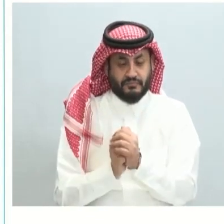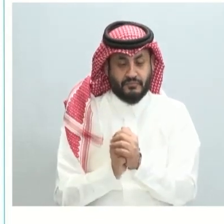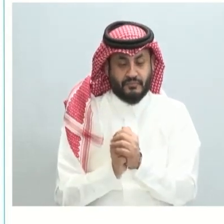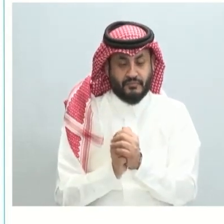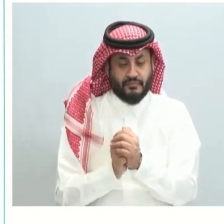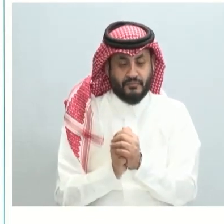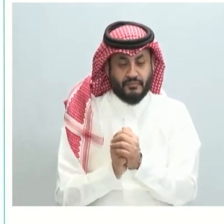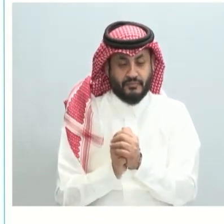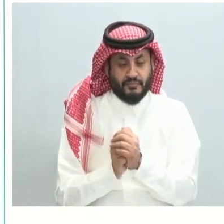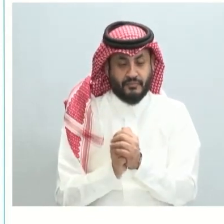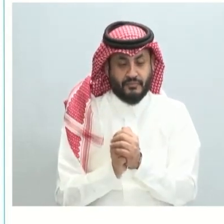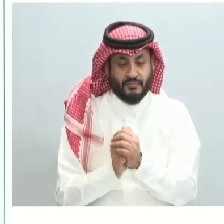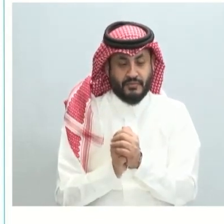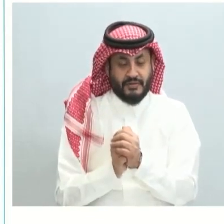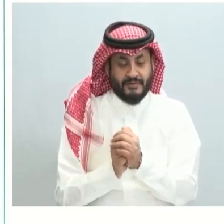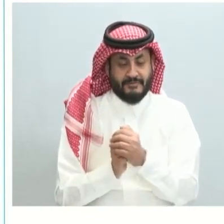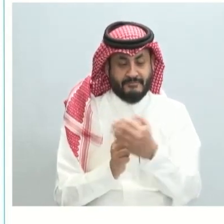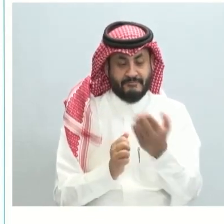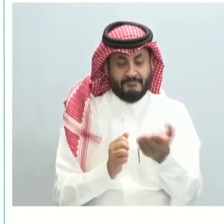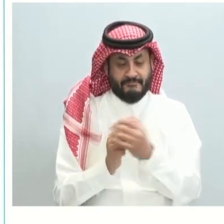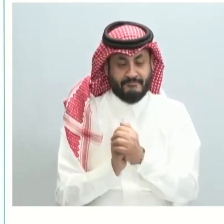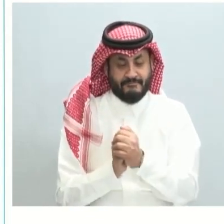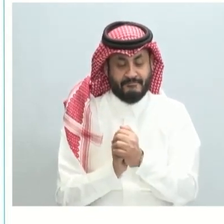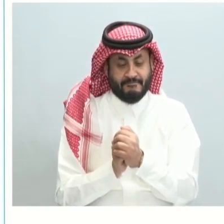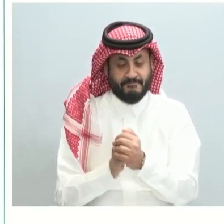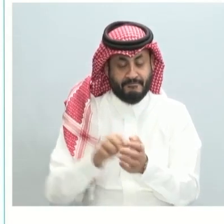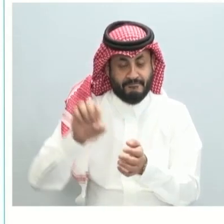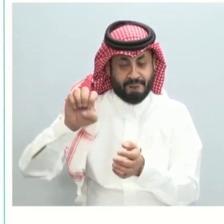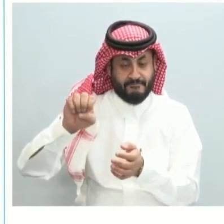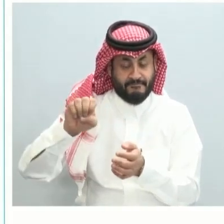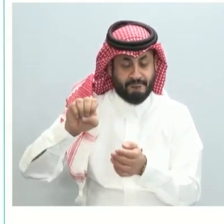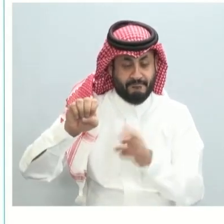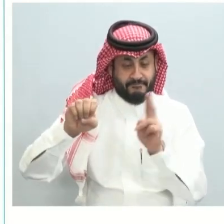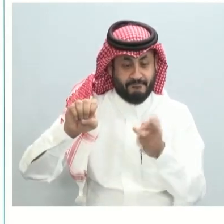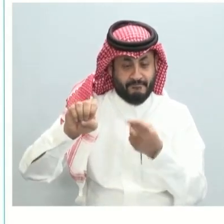And the other vowel we have is the letter E.